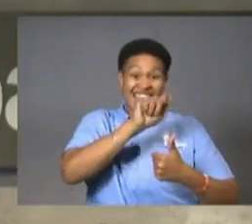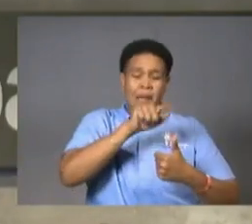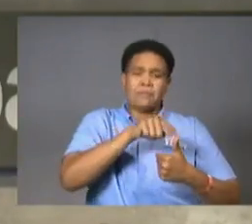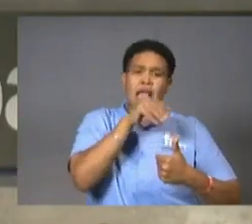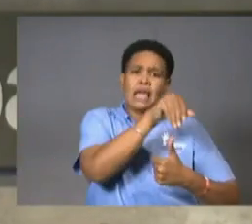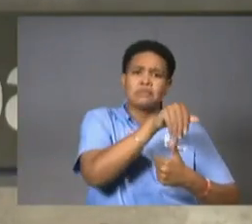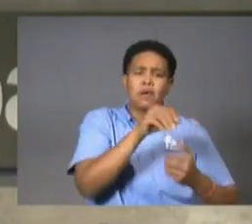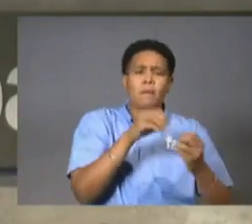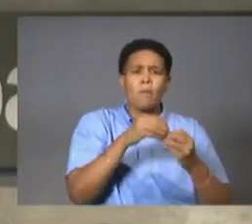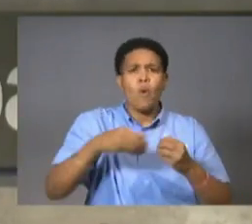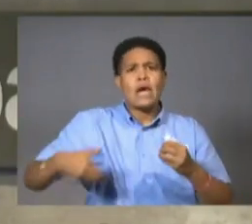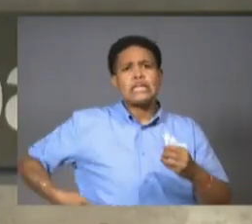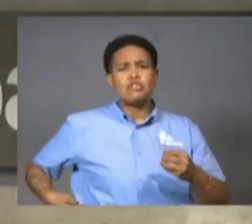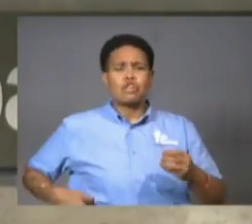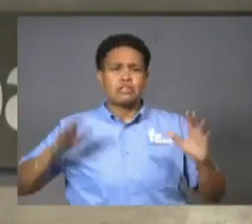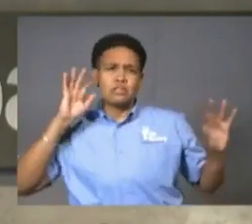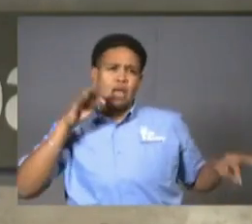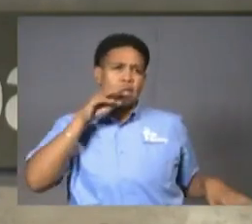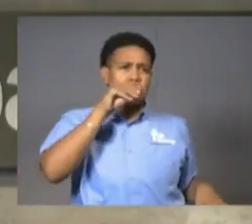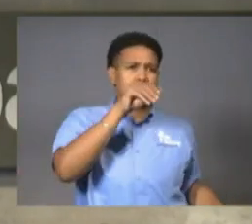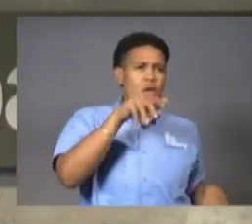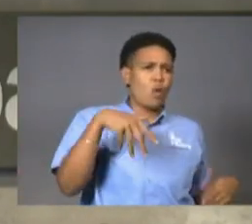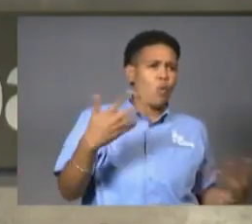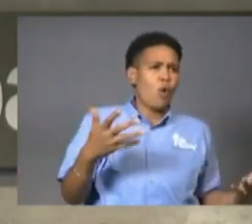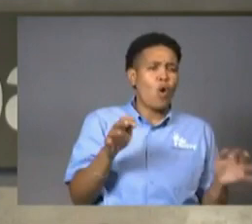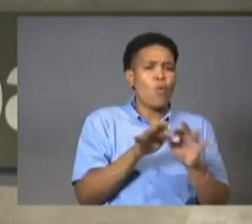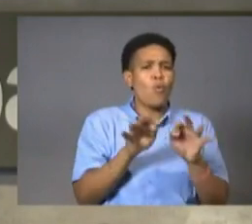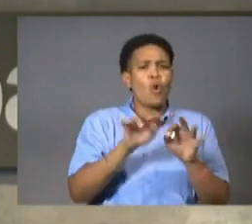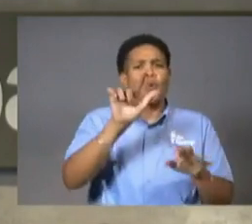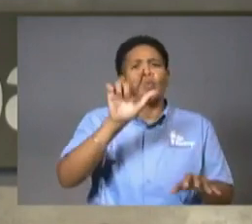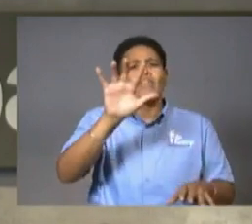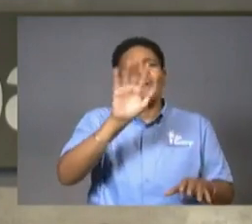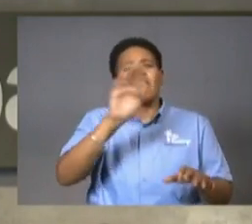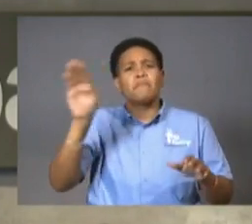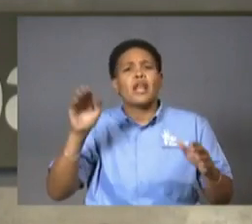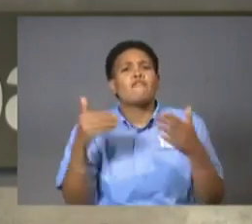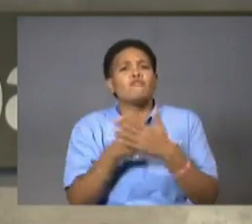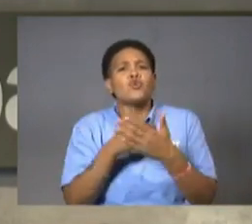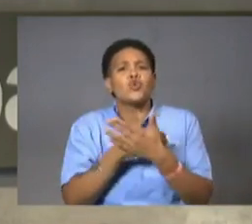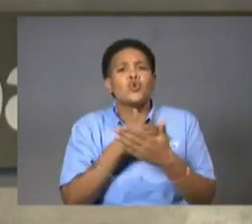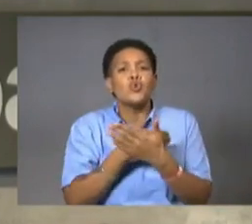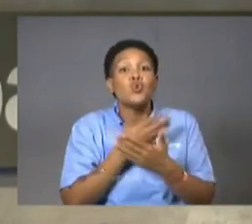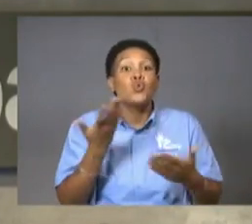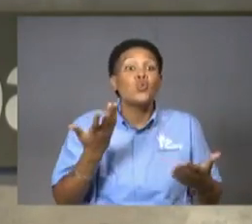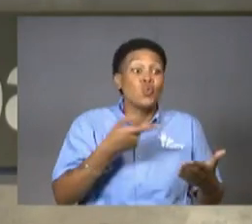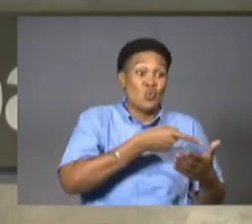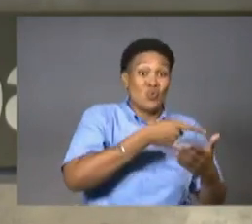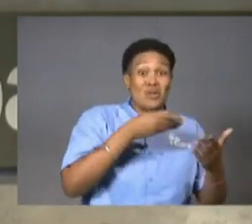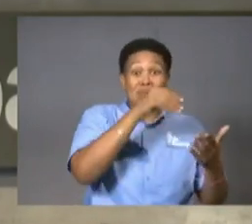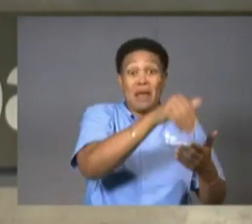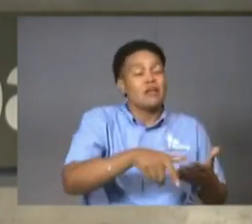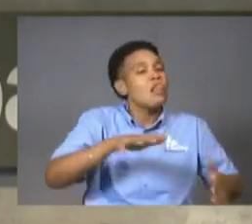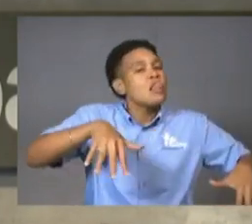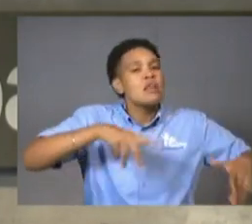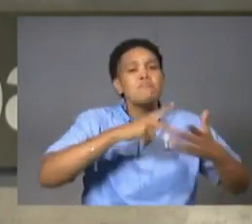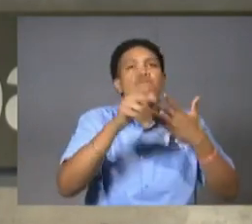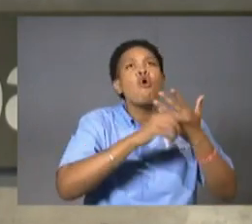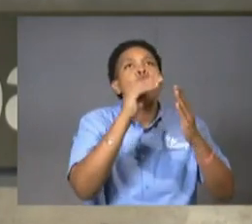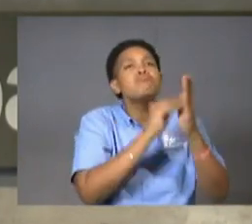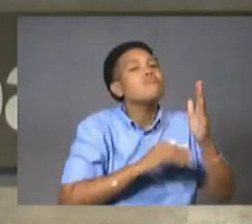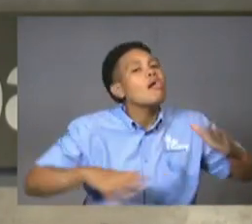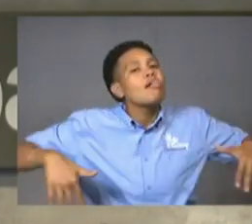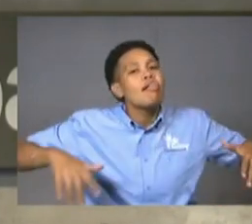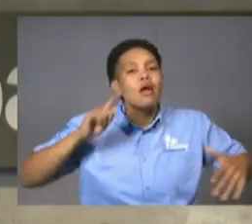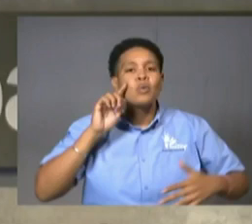greater discretion, accounts for about $25 billion of new capital expenditure that's not programmed. And that would cover 6